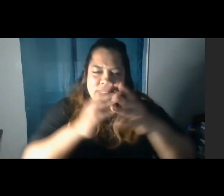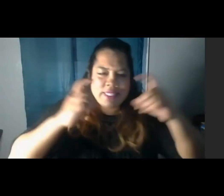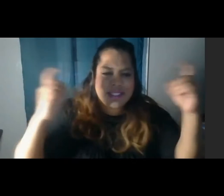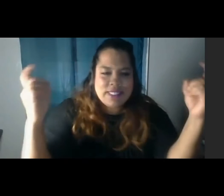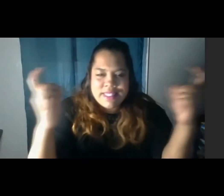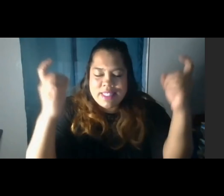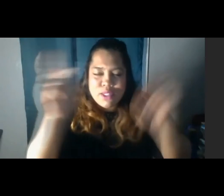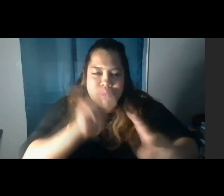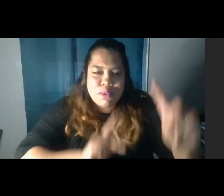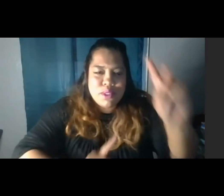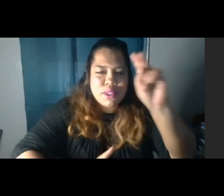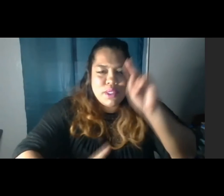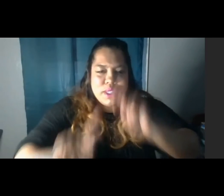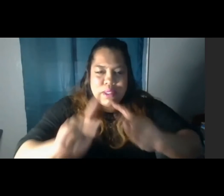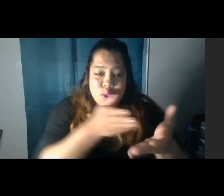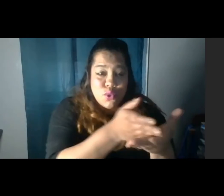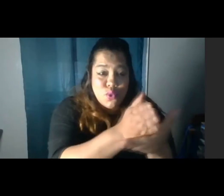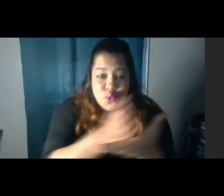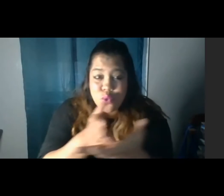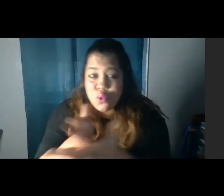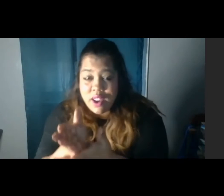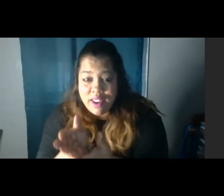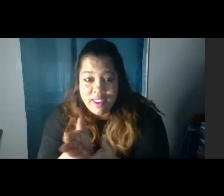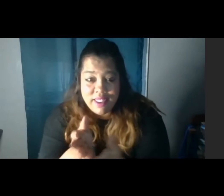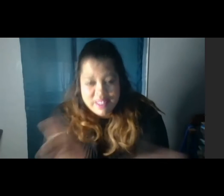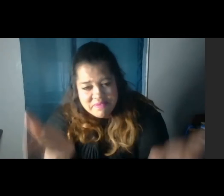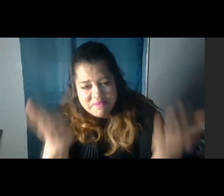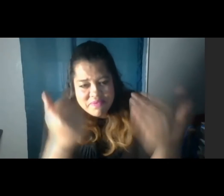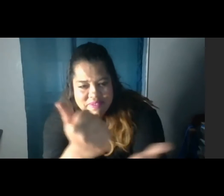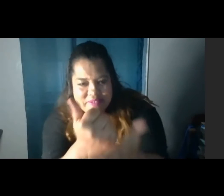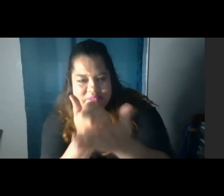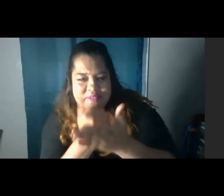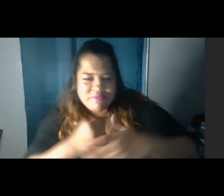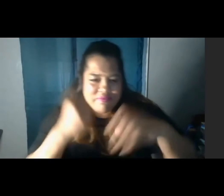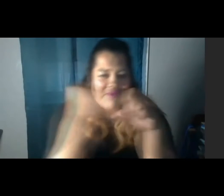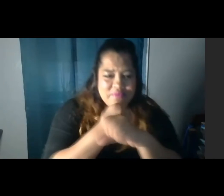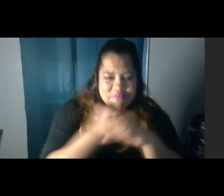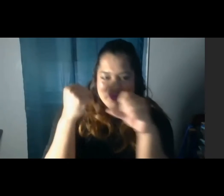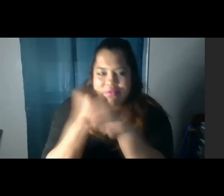triumphantly. Won't you help me sing